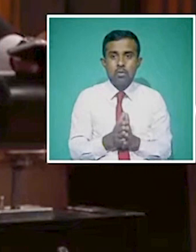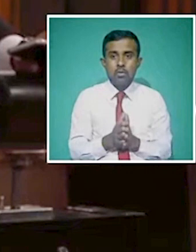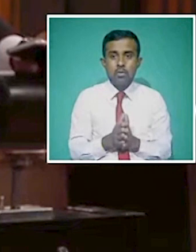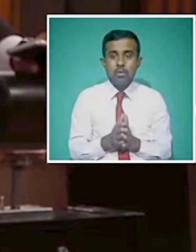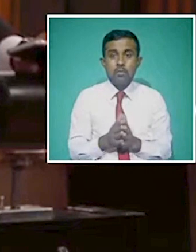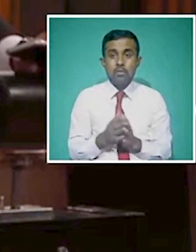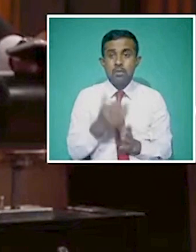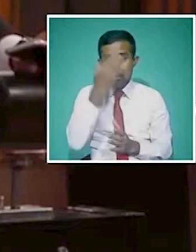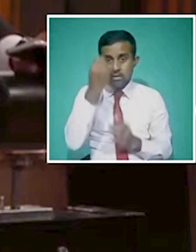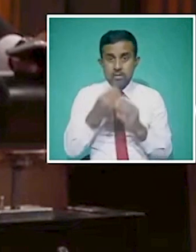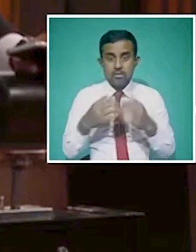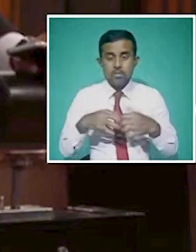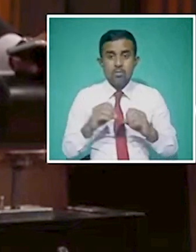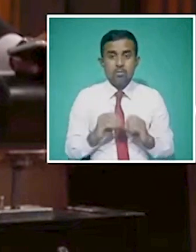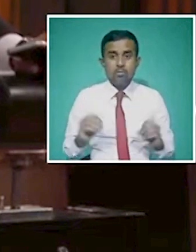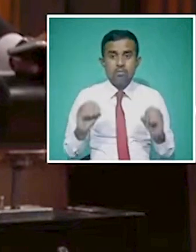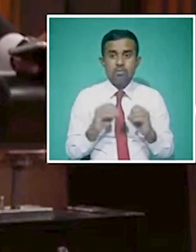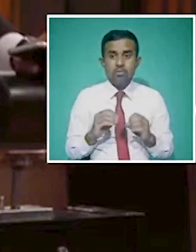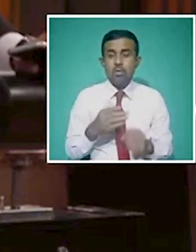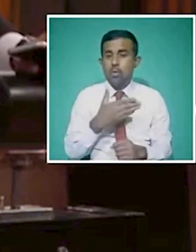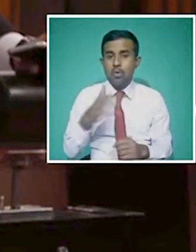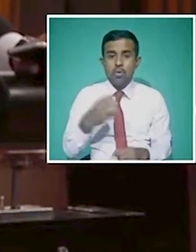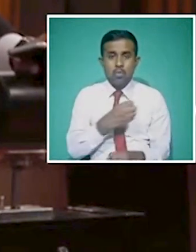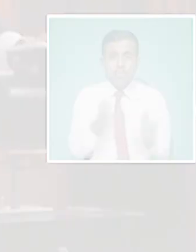Apisiyalu denama jati agam beda walin torawa go home